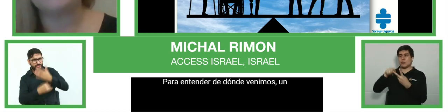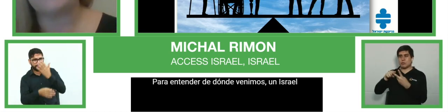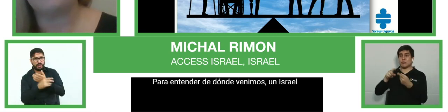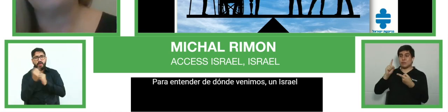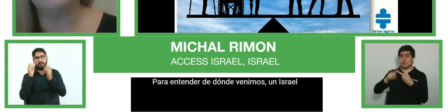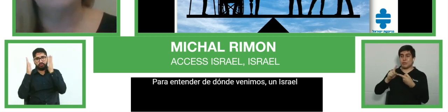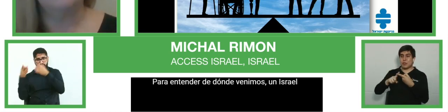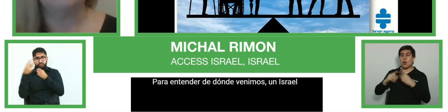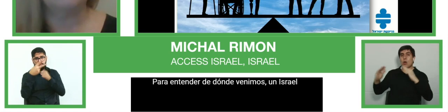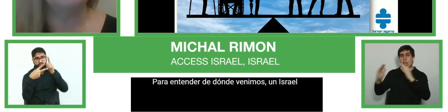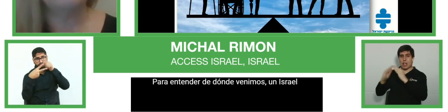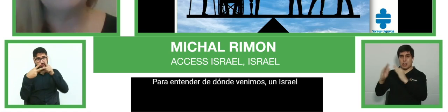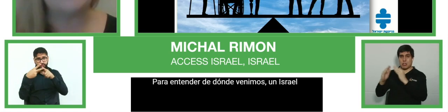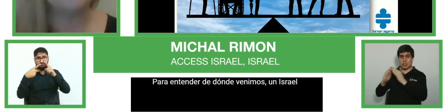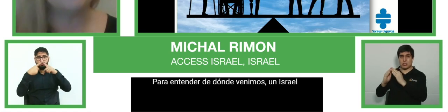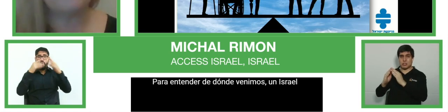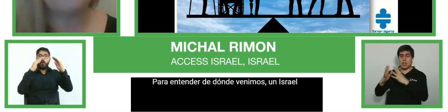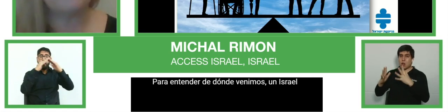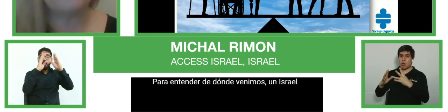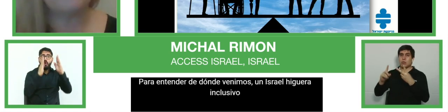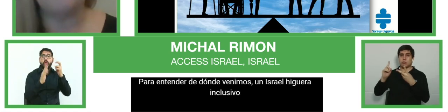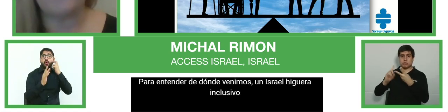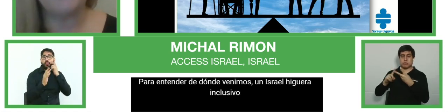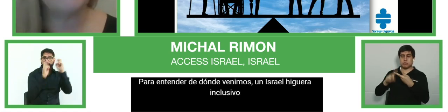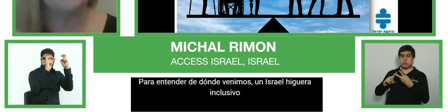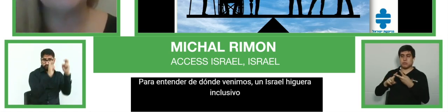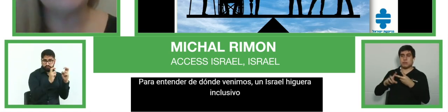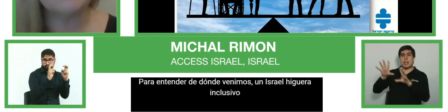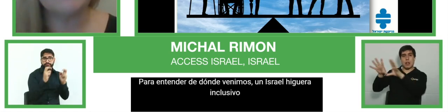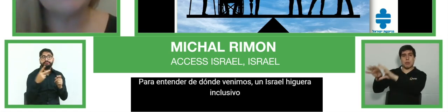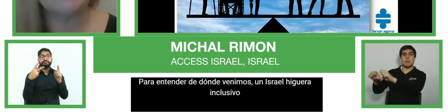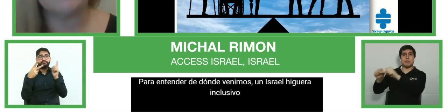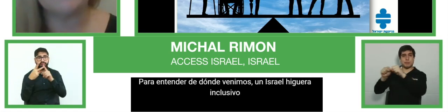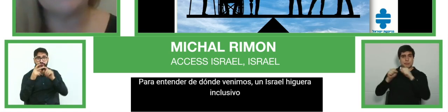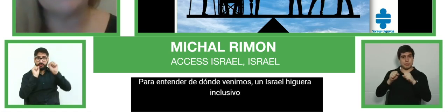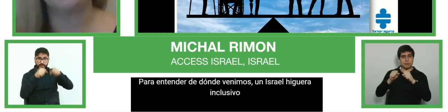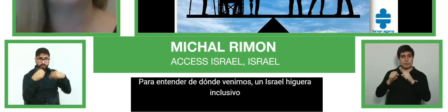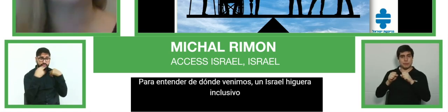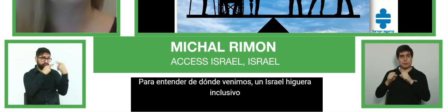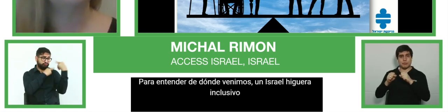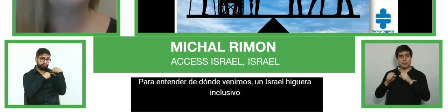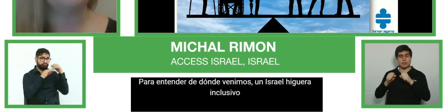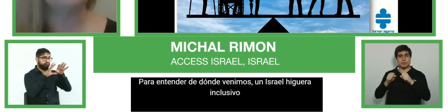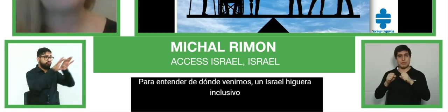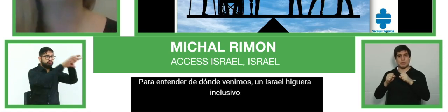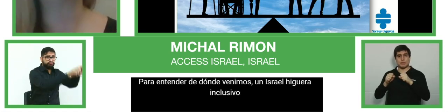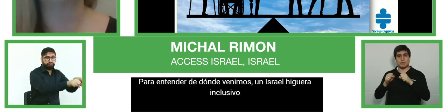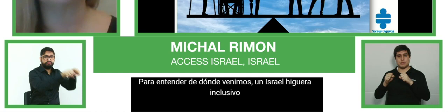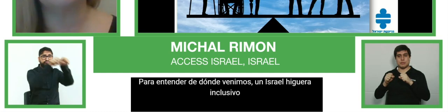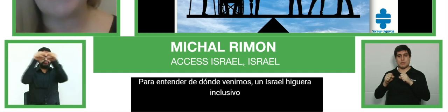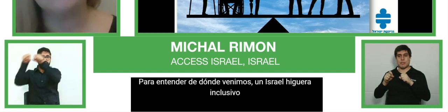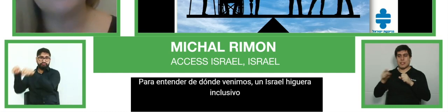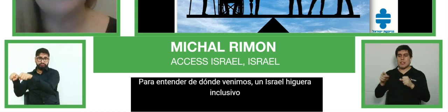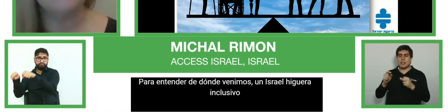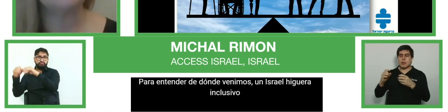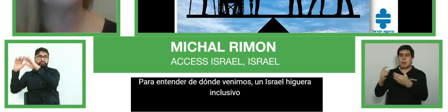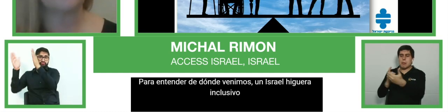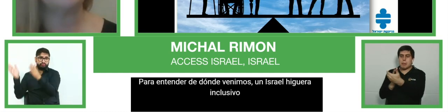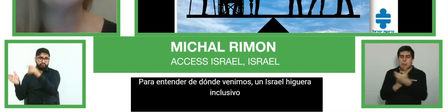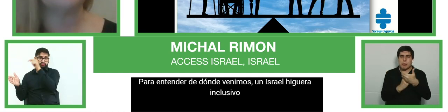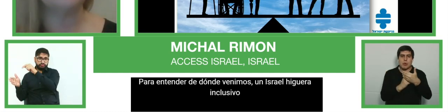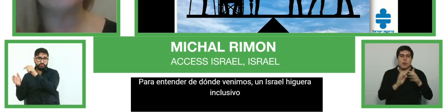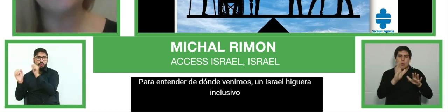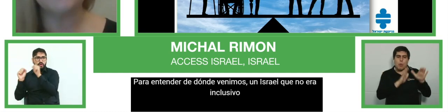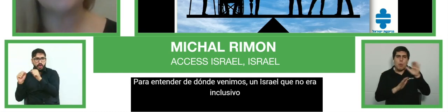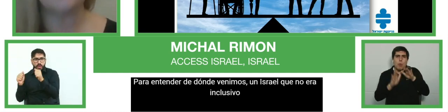very paternalistic approach. That was the reality, and this is what children saw. This is what parents had